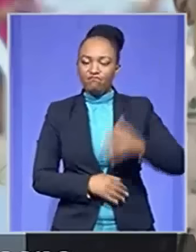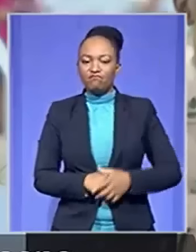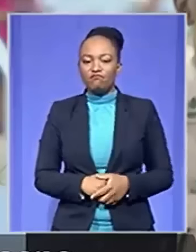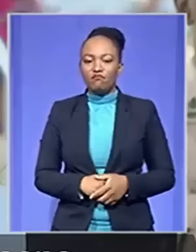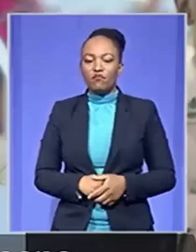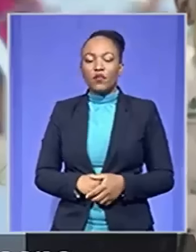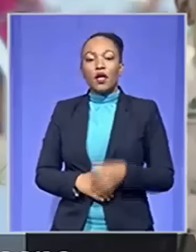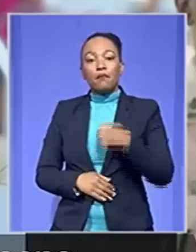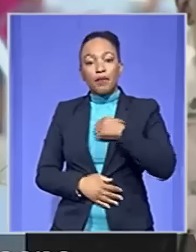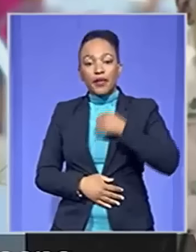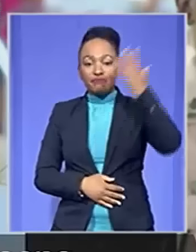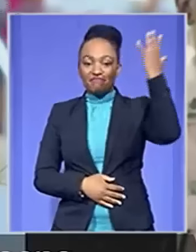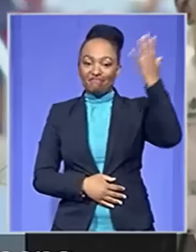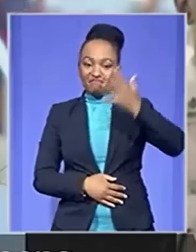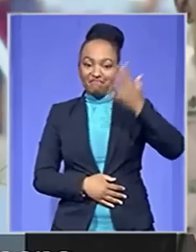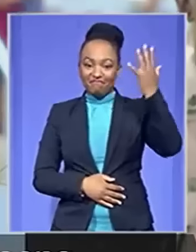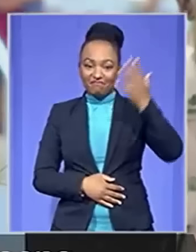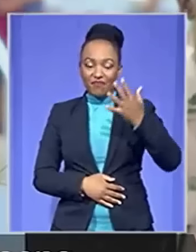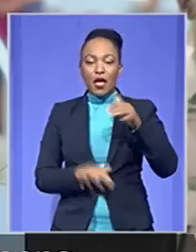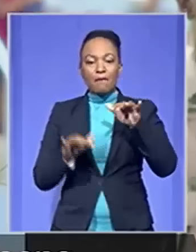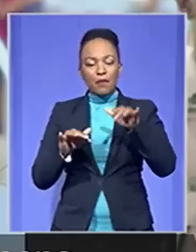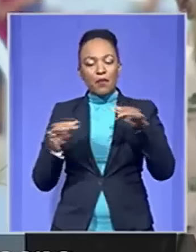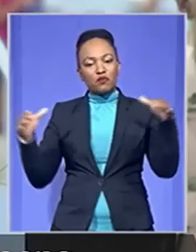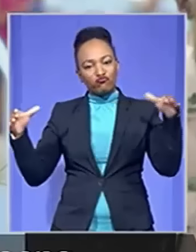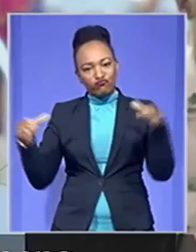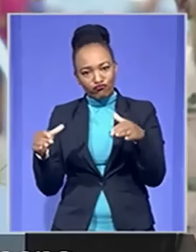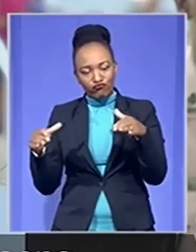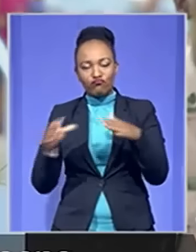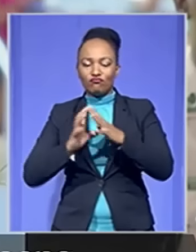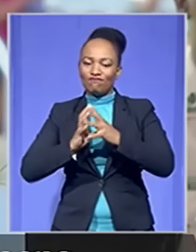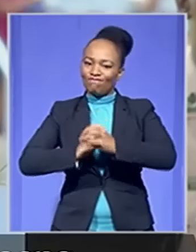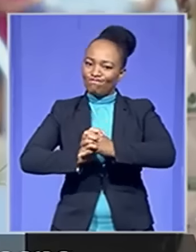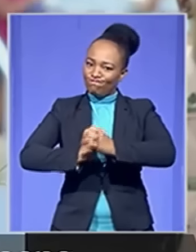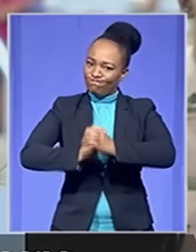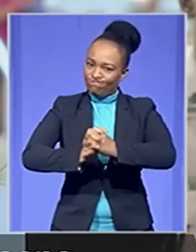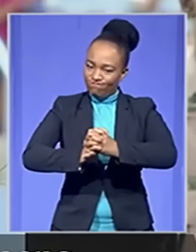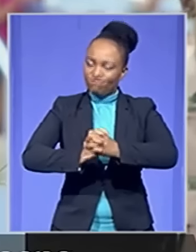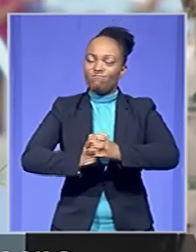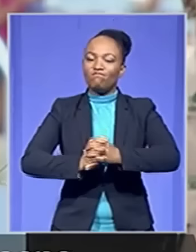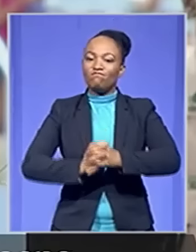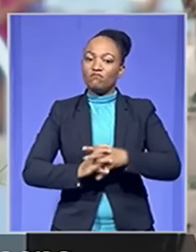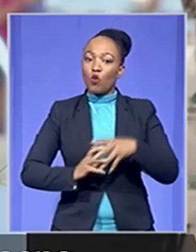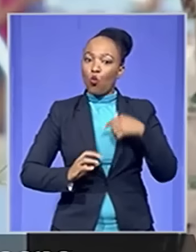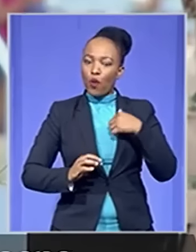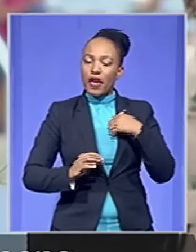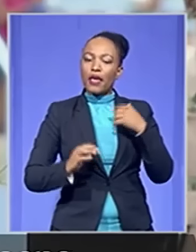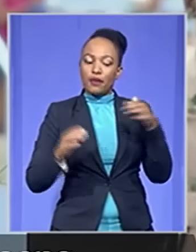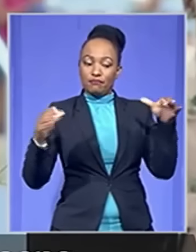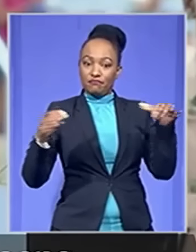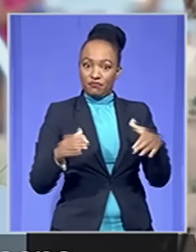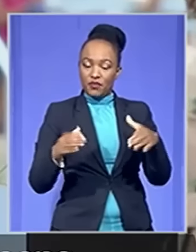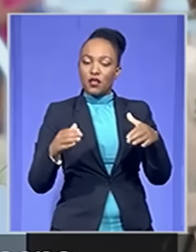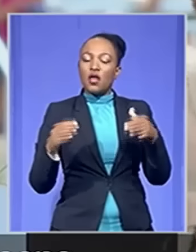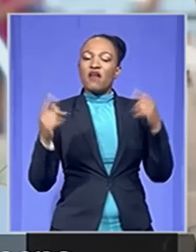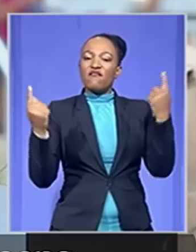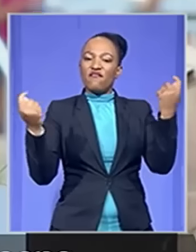unity, togetherness. We are the village that the future will look back